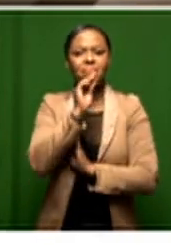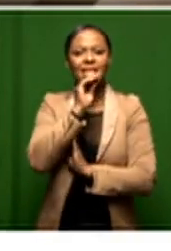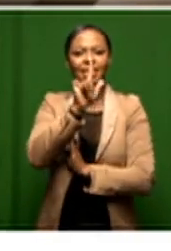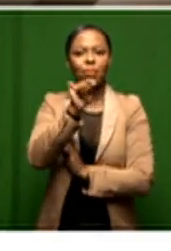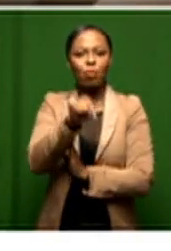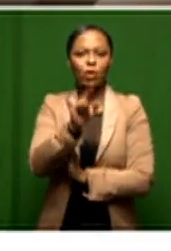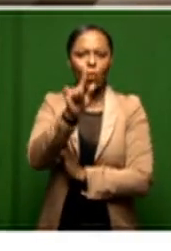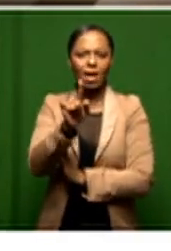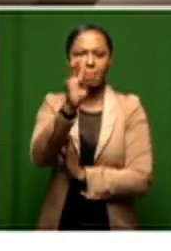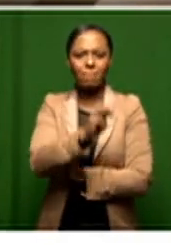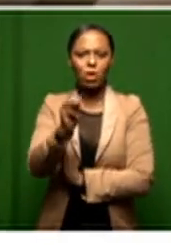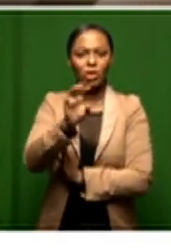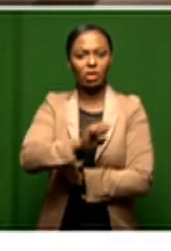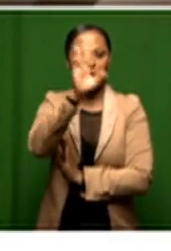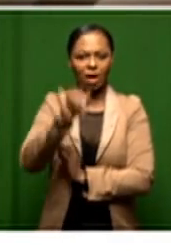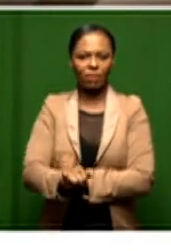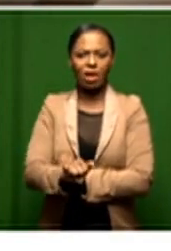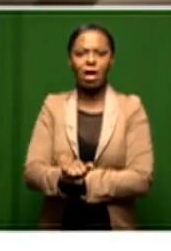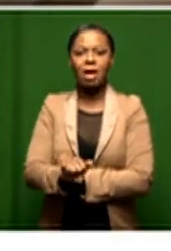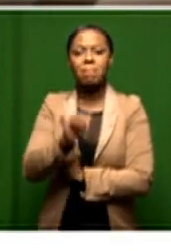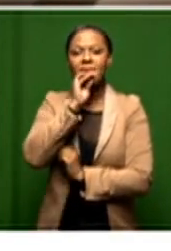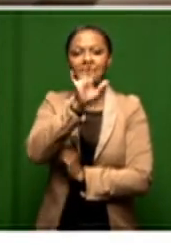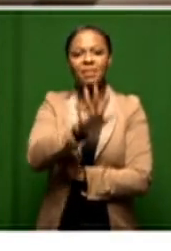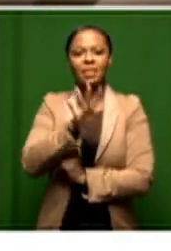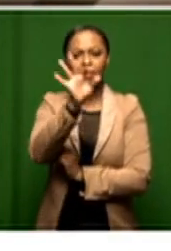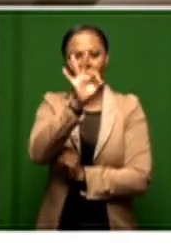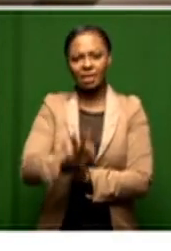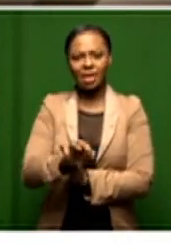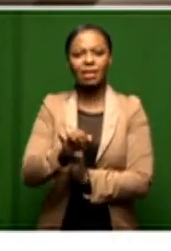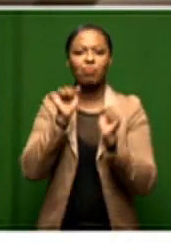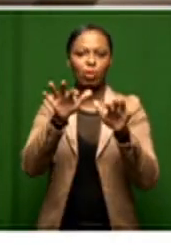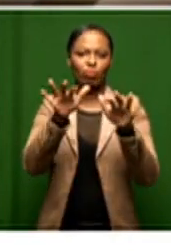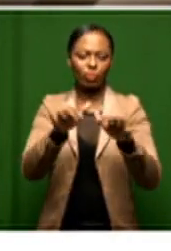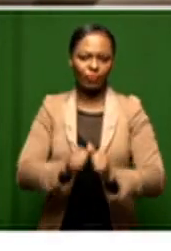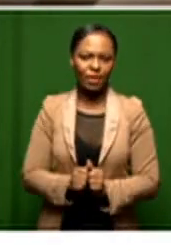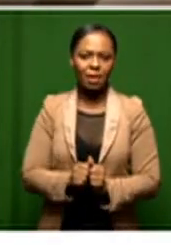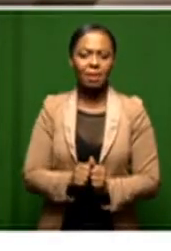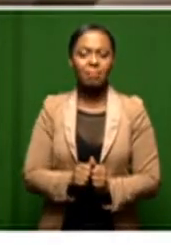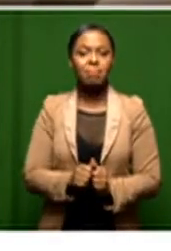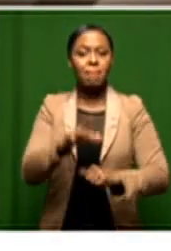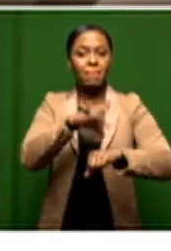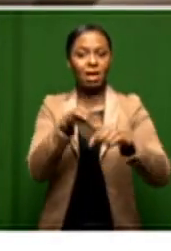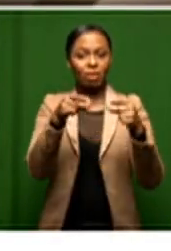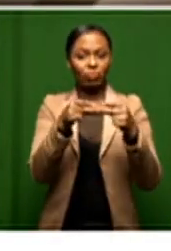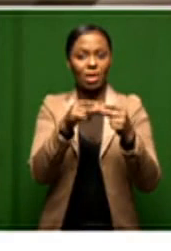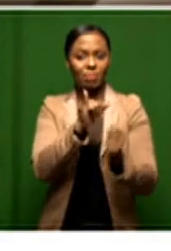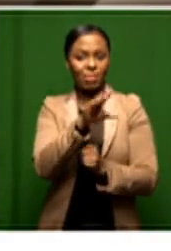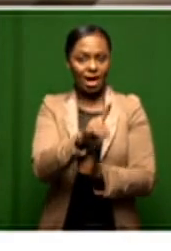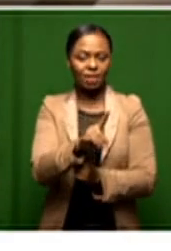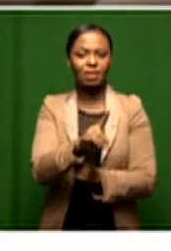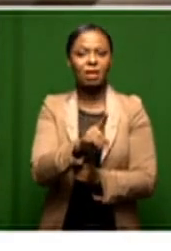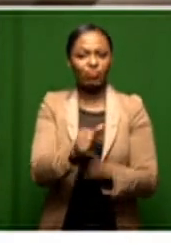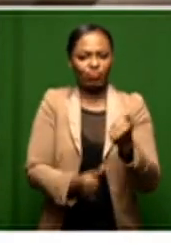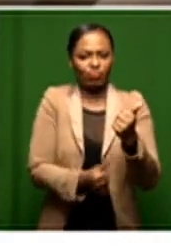7.1 million South Africans, or about 15% of the population. So the medical schemes will provide funding from their